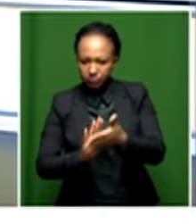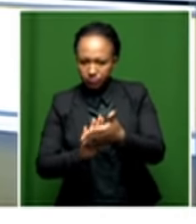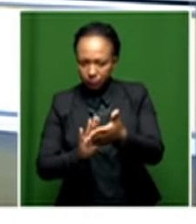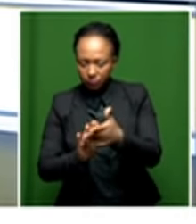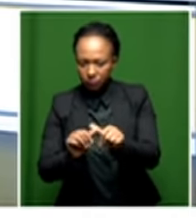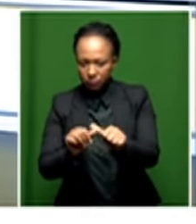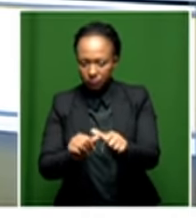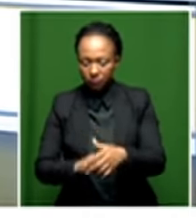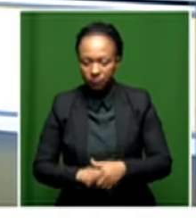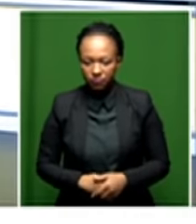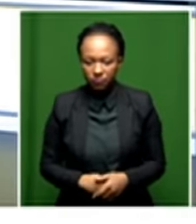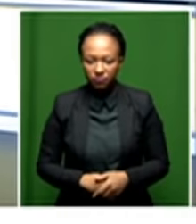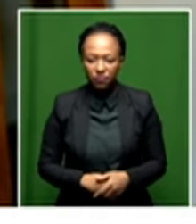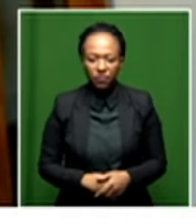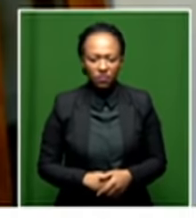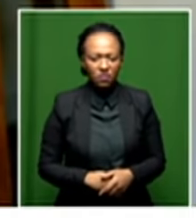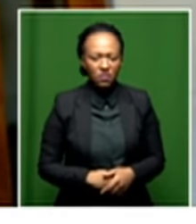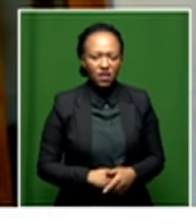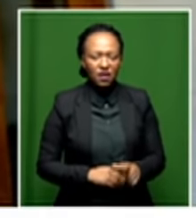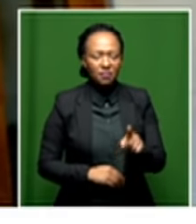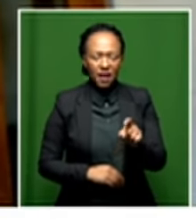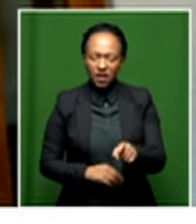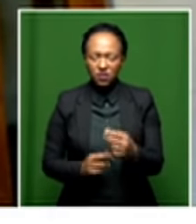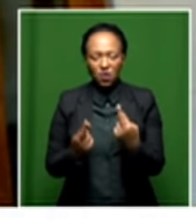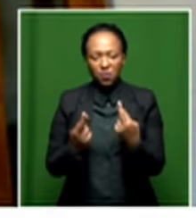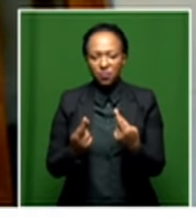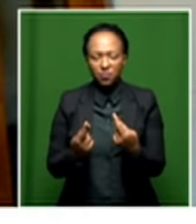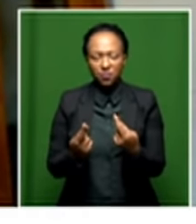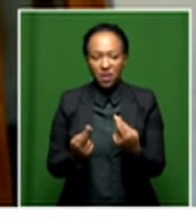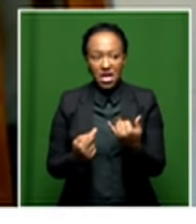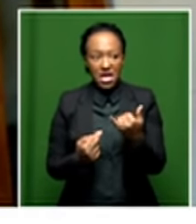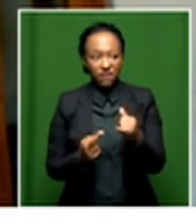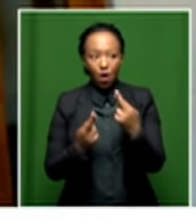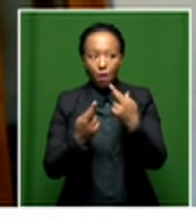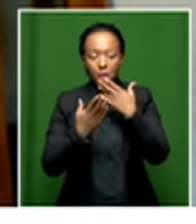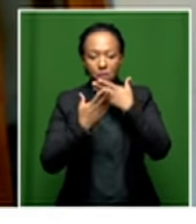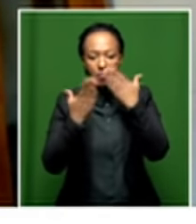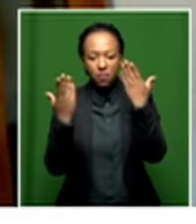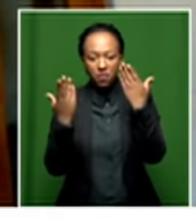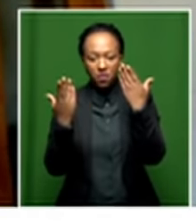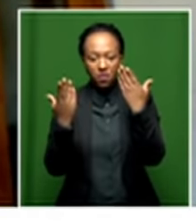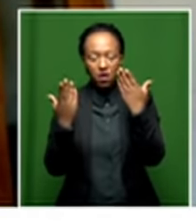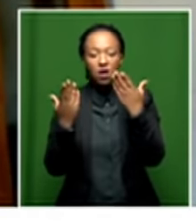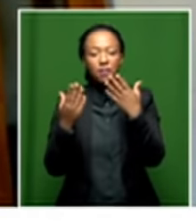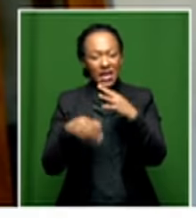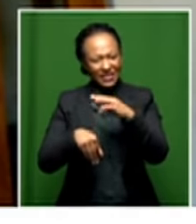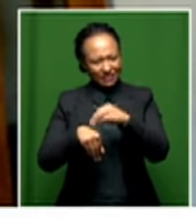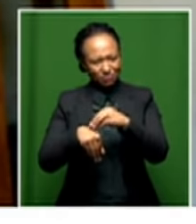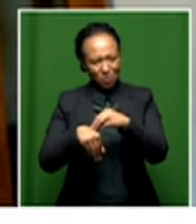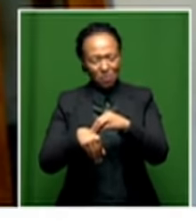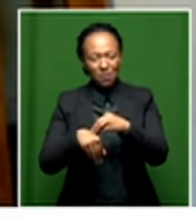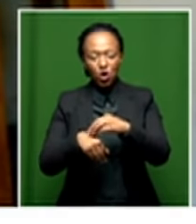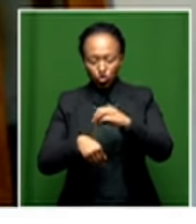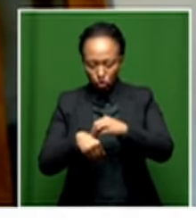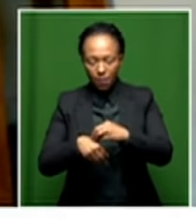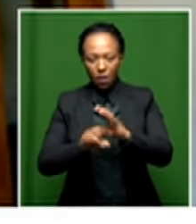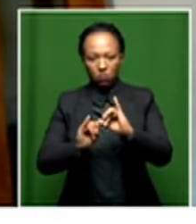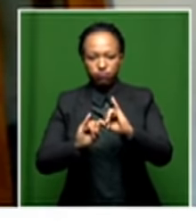Well, I have to have hope. Because if we don't have hope, we are going to be in deep trouble.